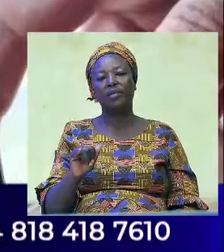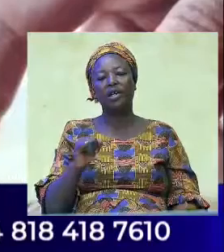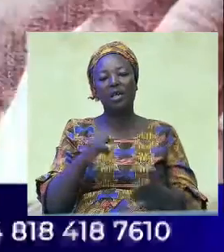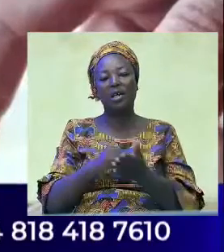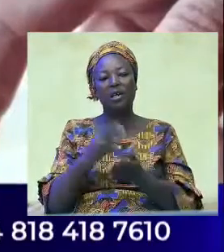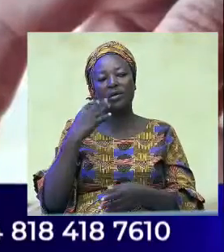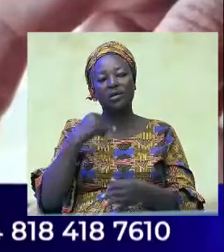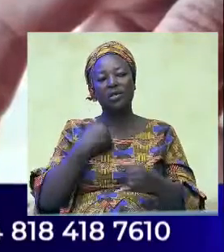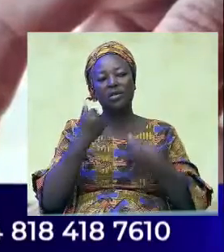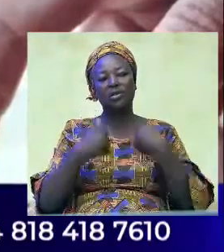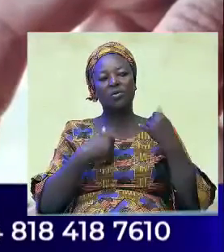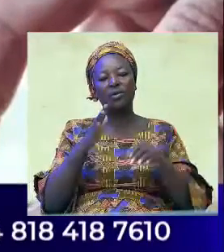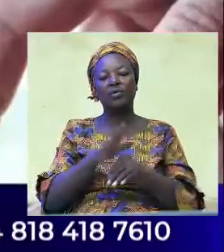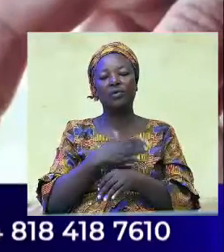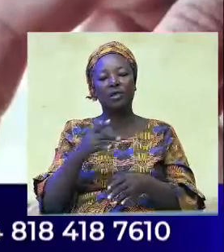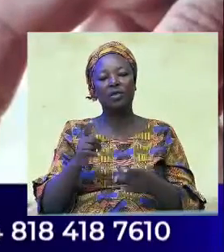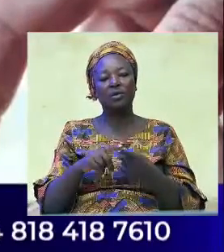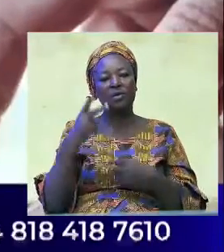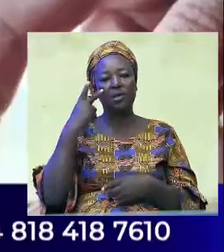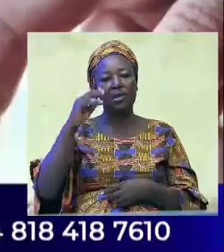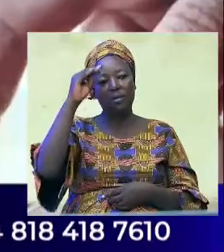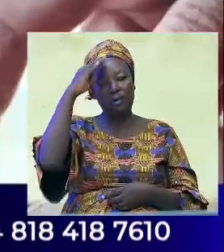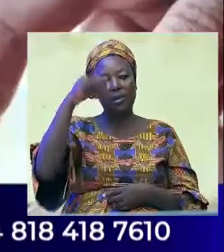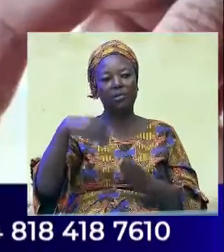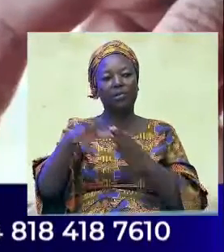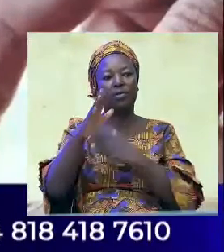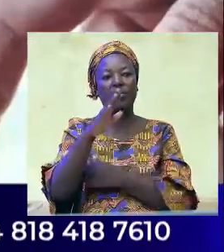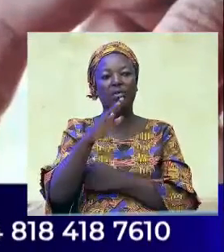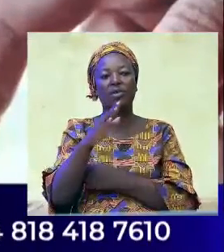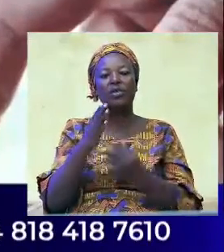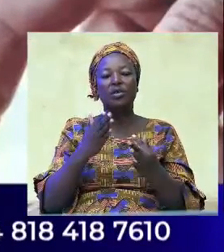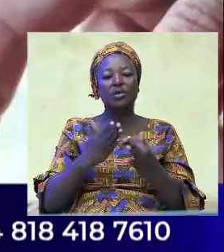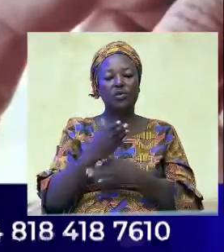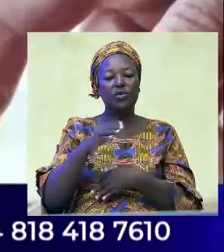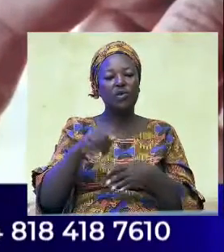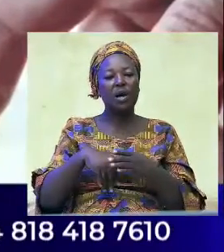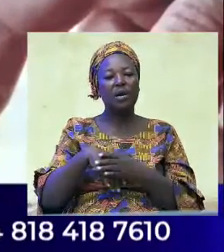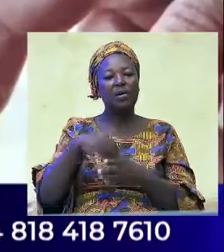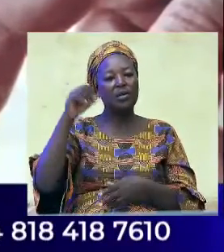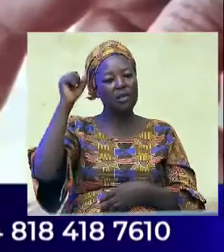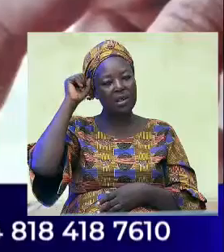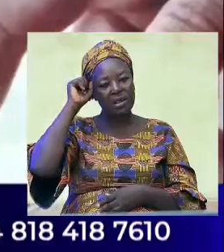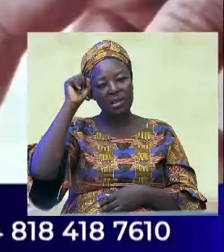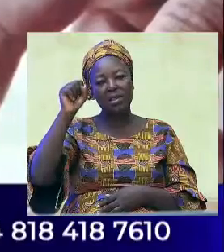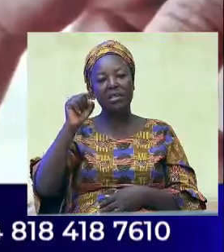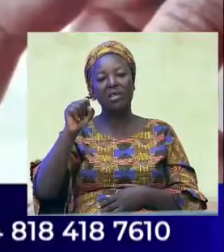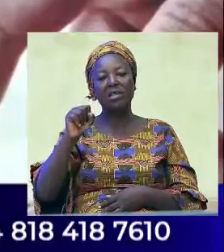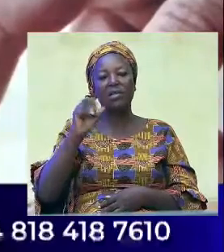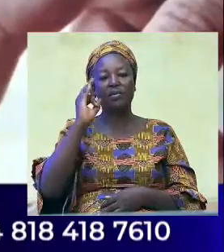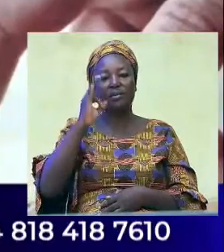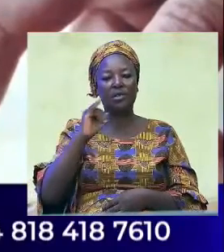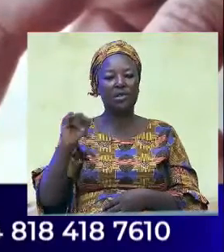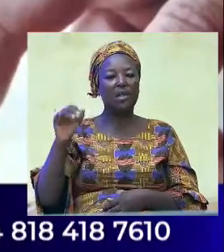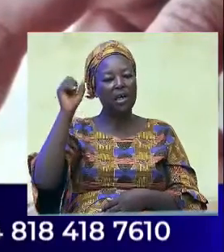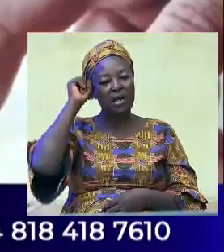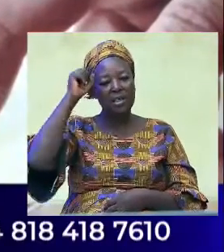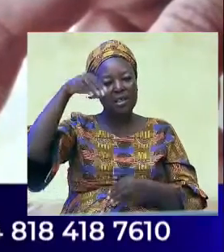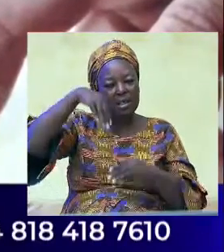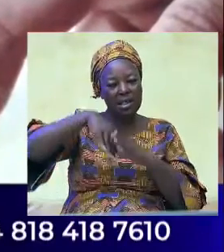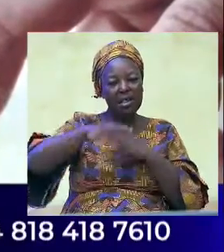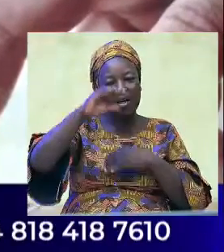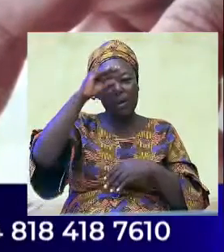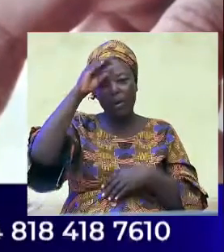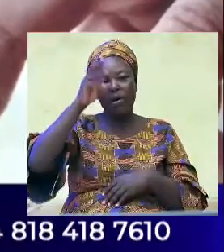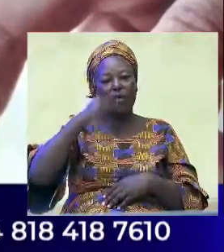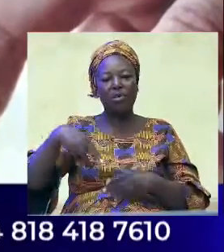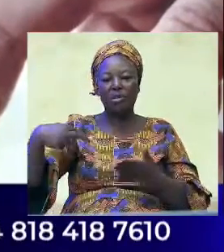It is a joyful thing to see the man of God. Throughout his ministration, my inner man was revived and